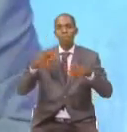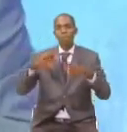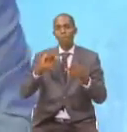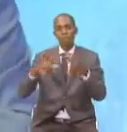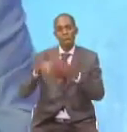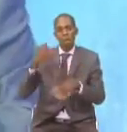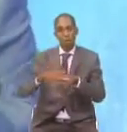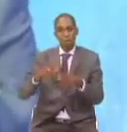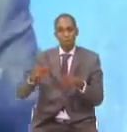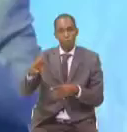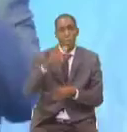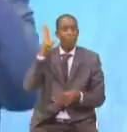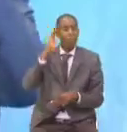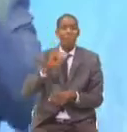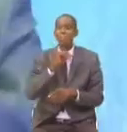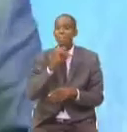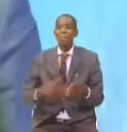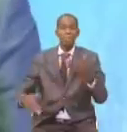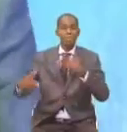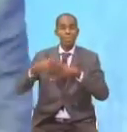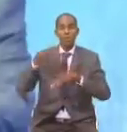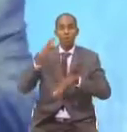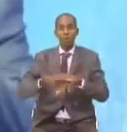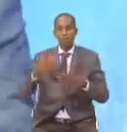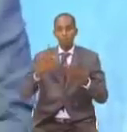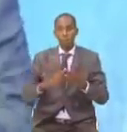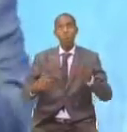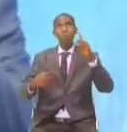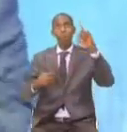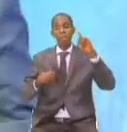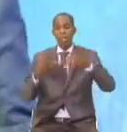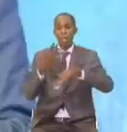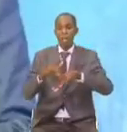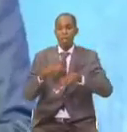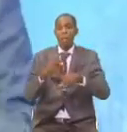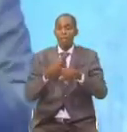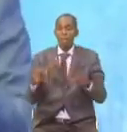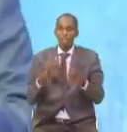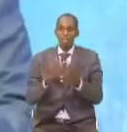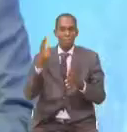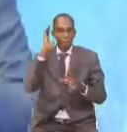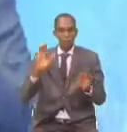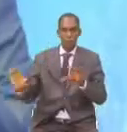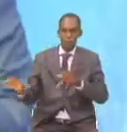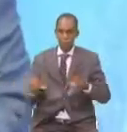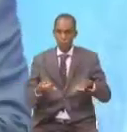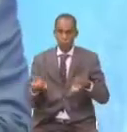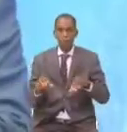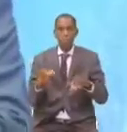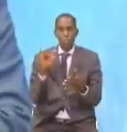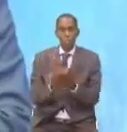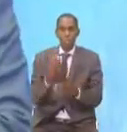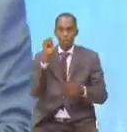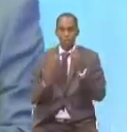not return unto me void, but it shall accomplish that which